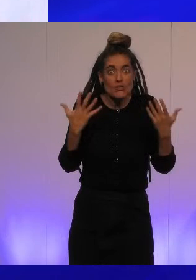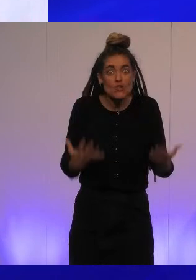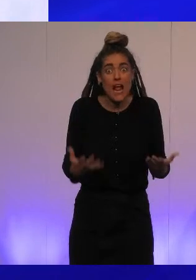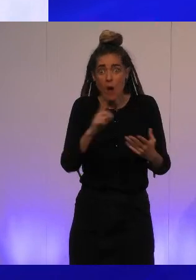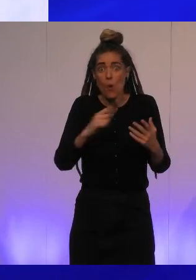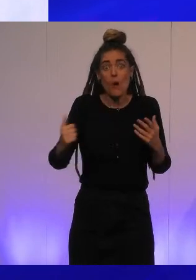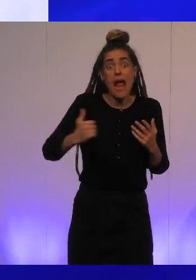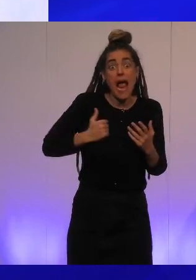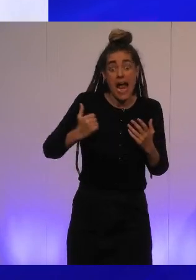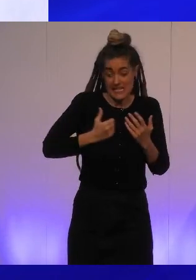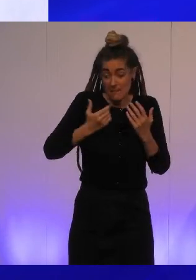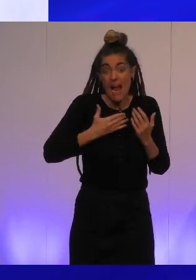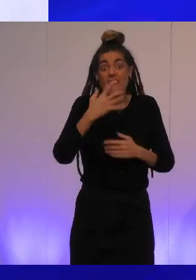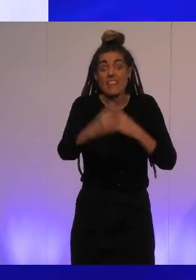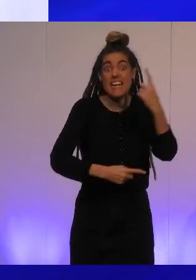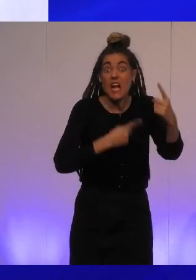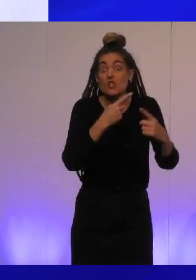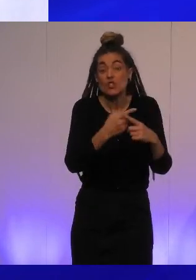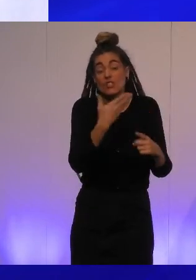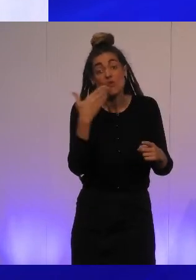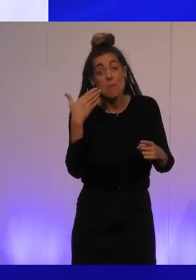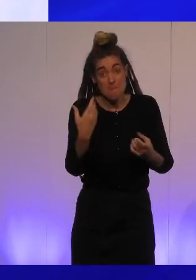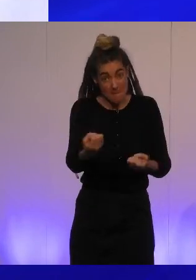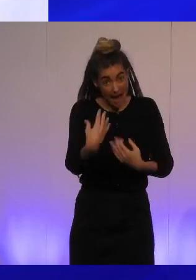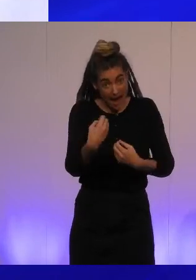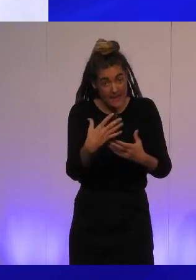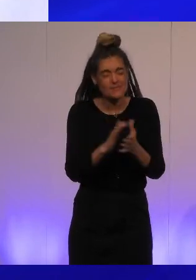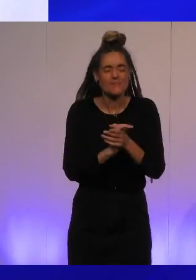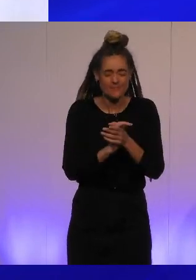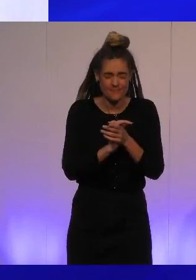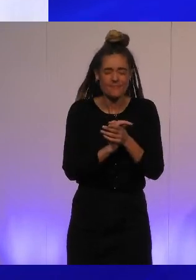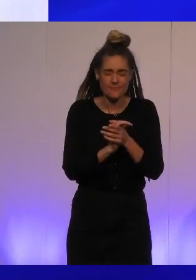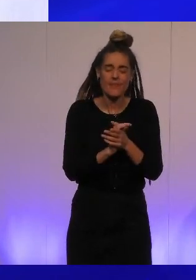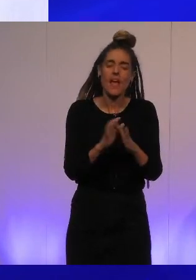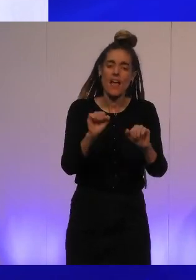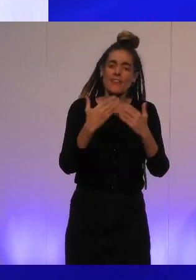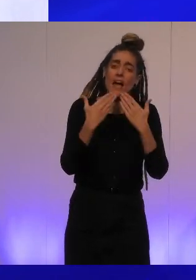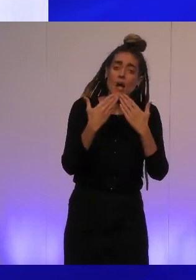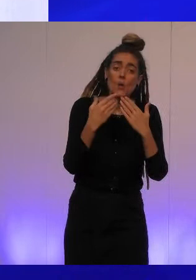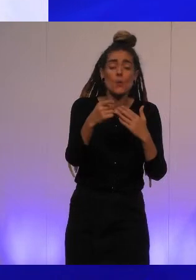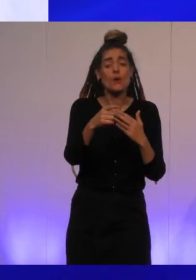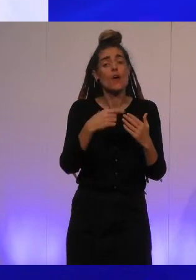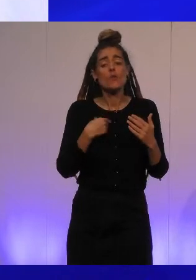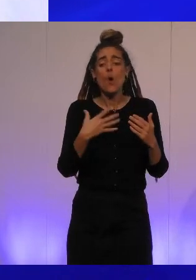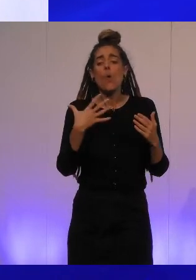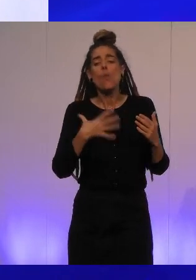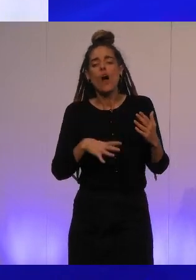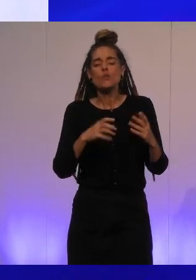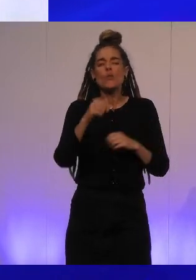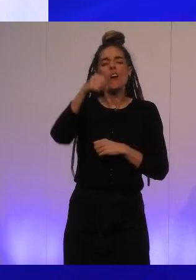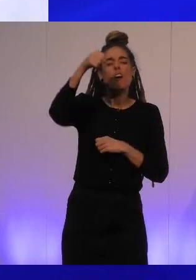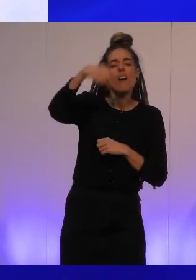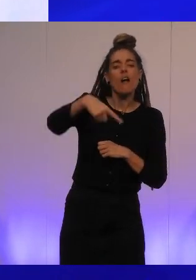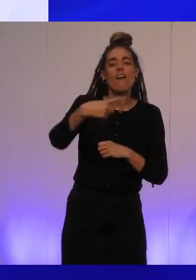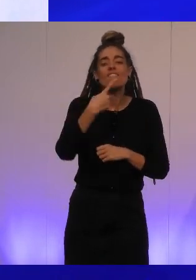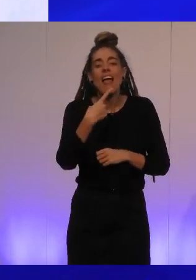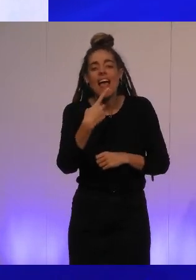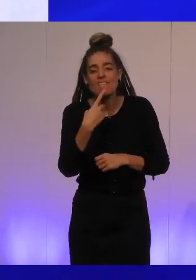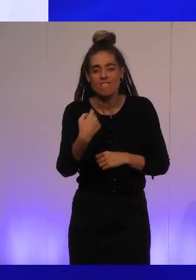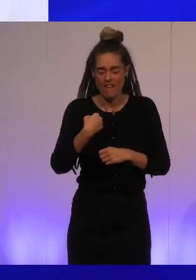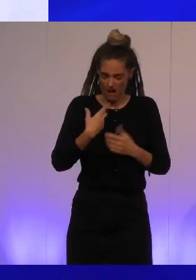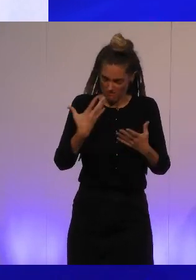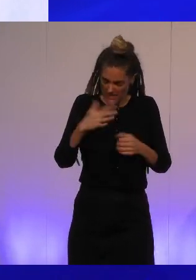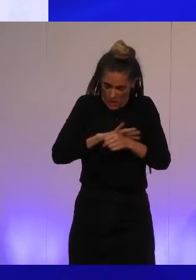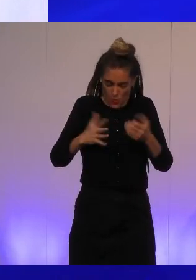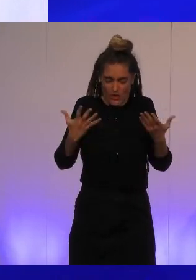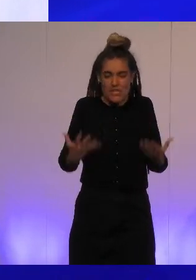be obviously much appreciated. Thanks, Helen. Yes, and to give people a flavour of where we are now compared to